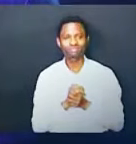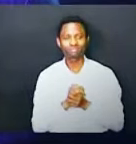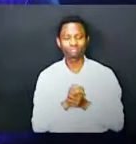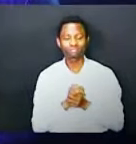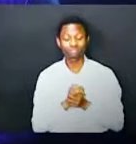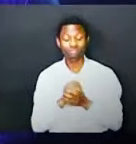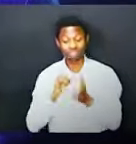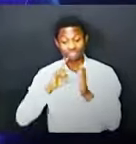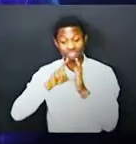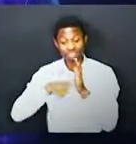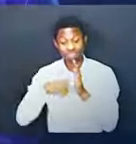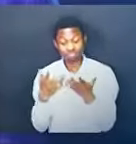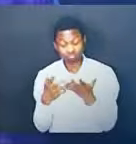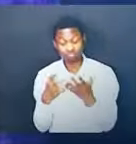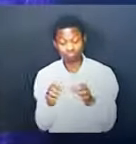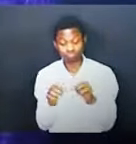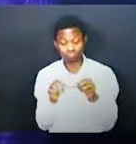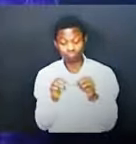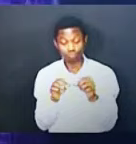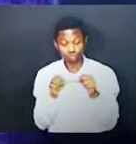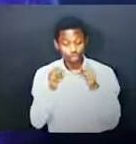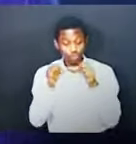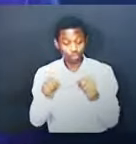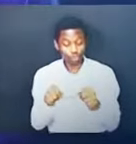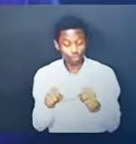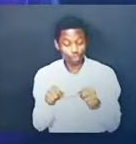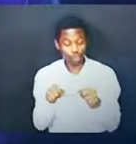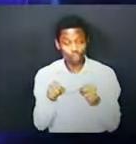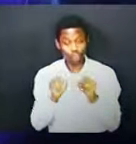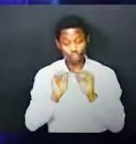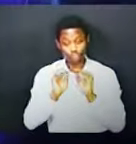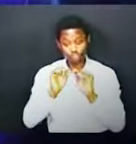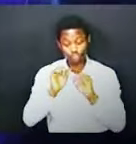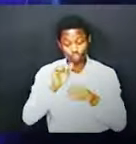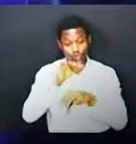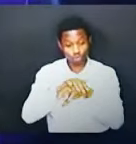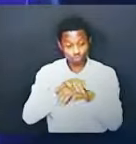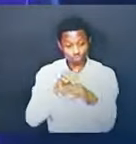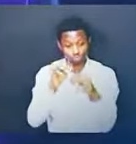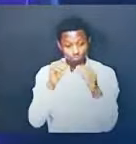I'll continue with the teaching on the worship